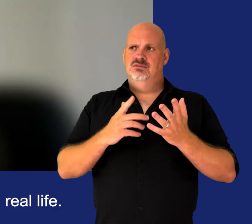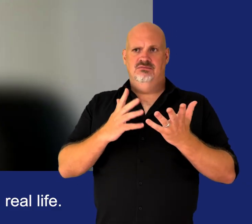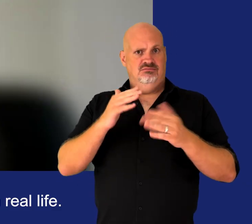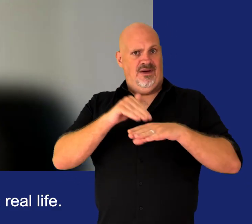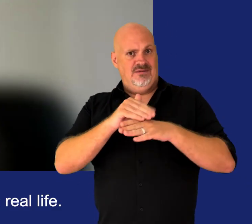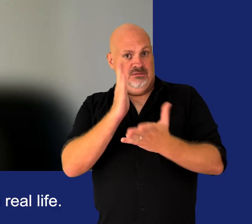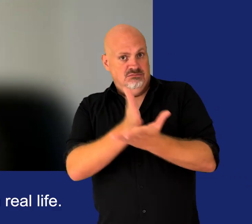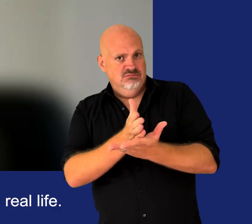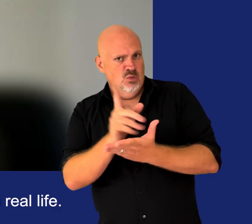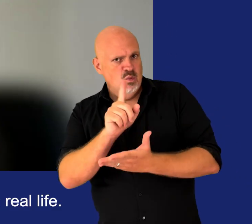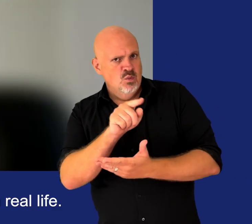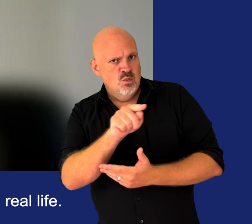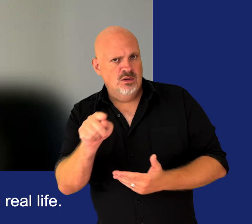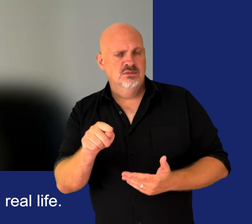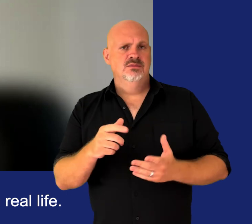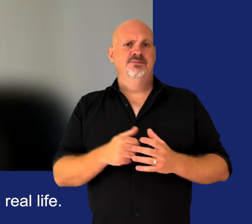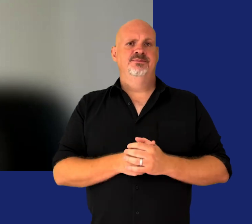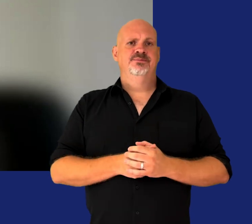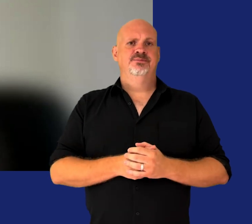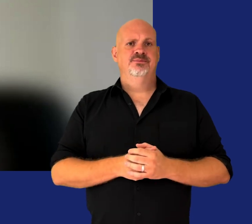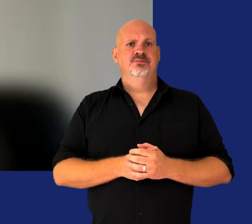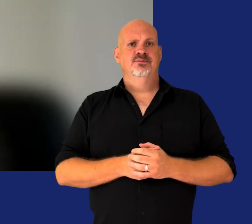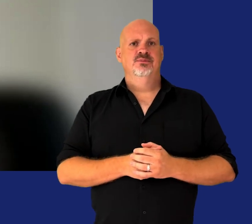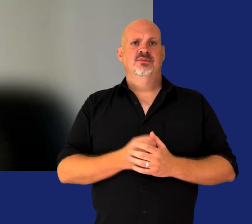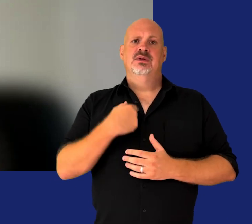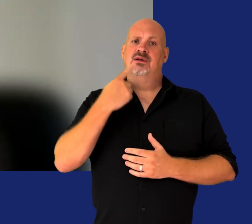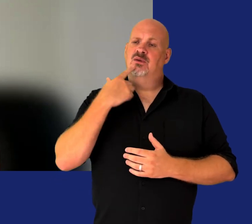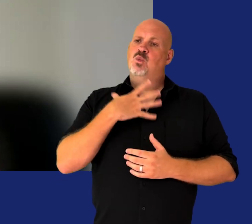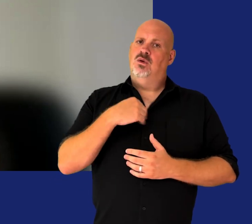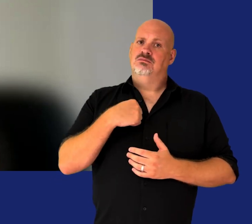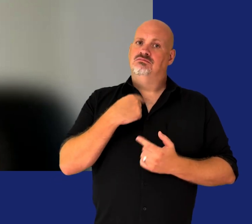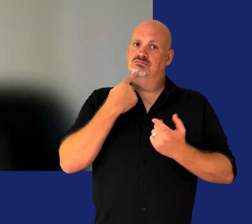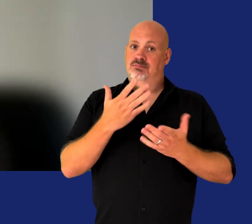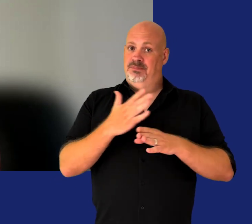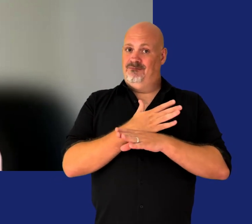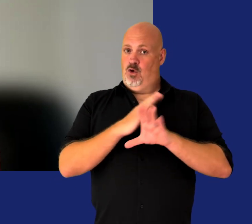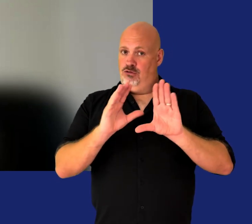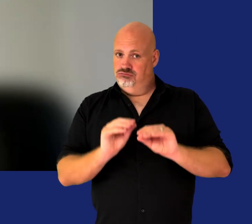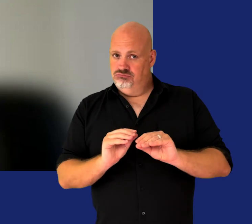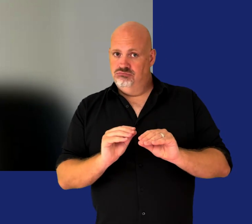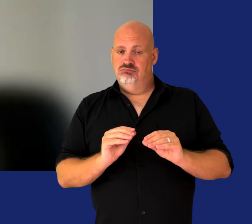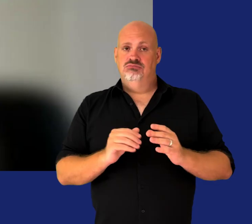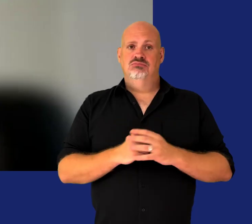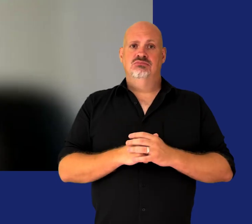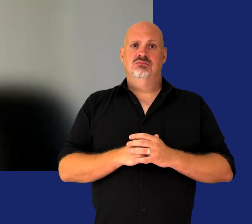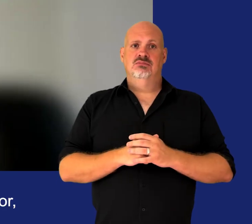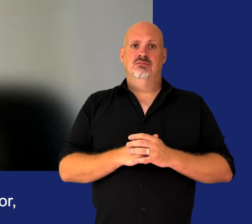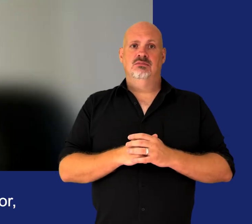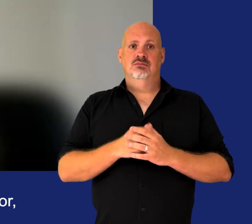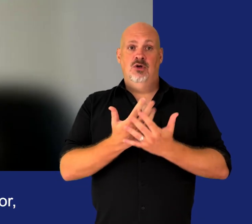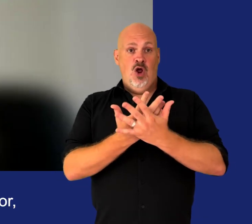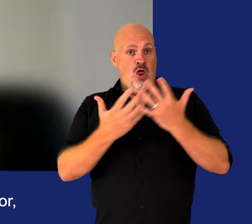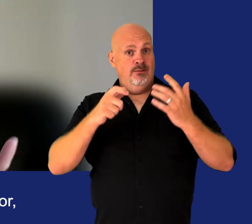you in real life. I think I'd just like to say before we close,